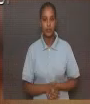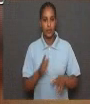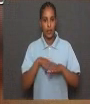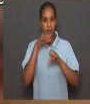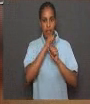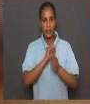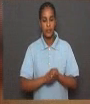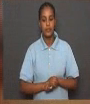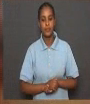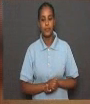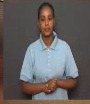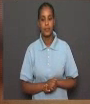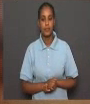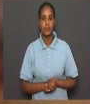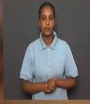Time's up.